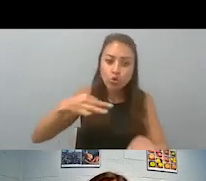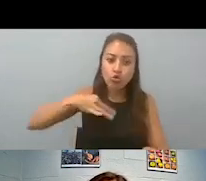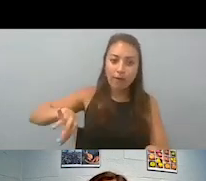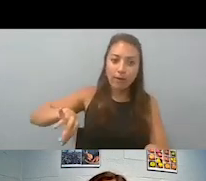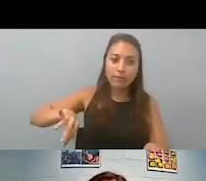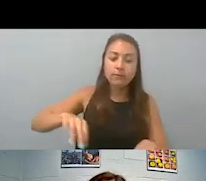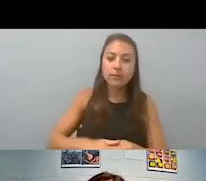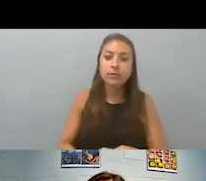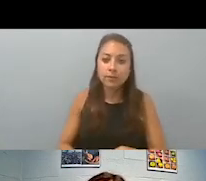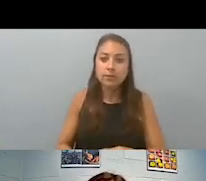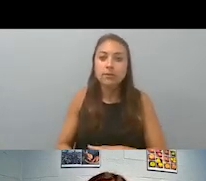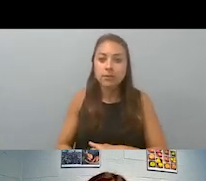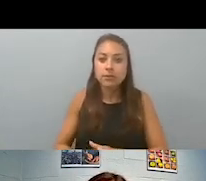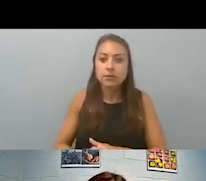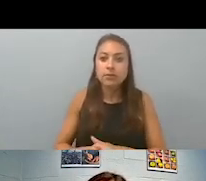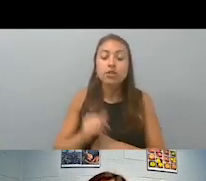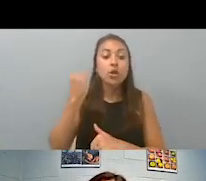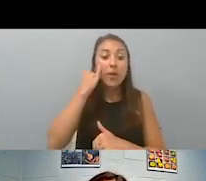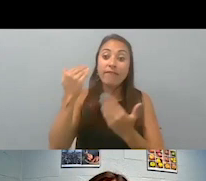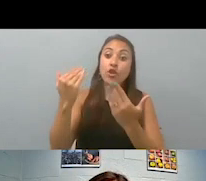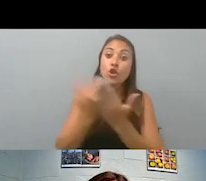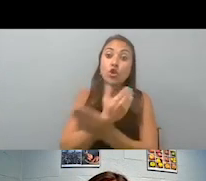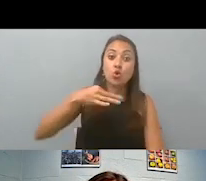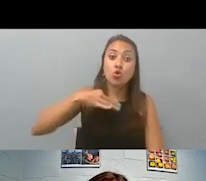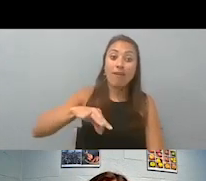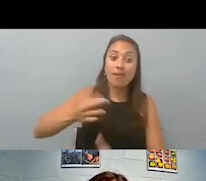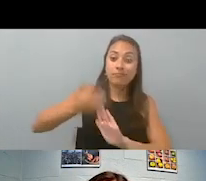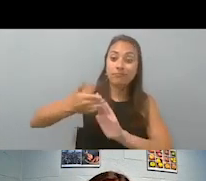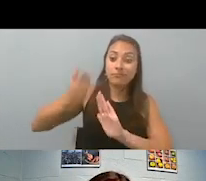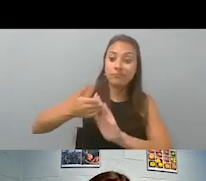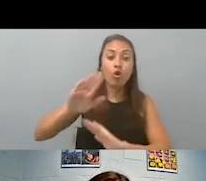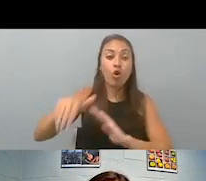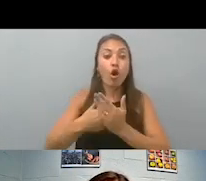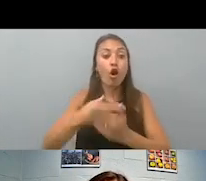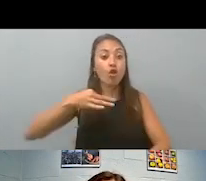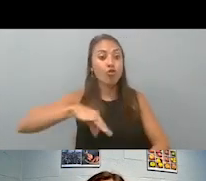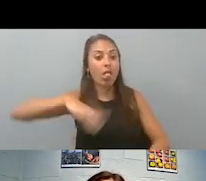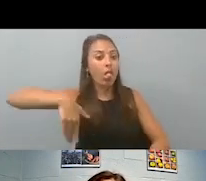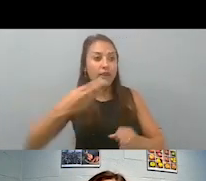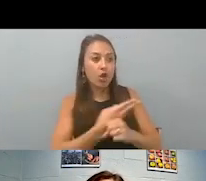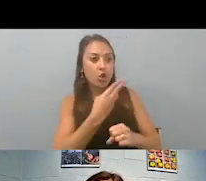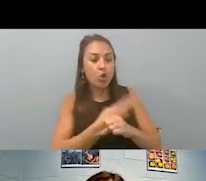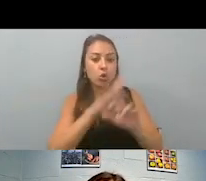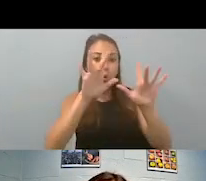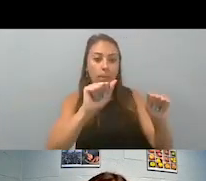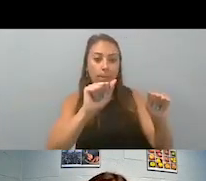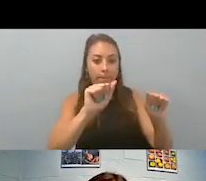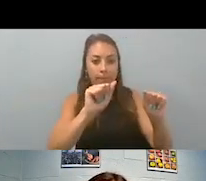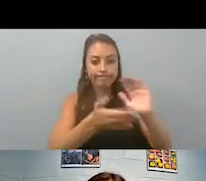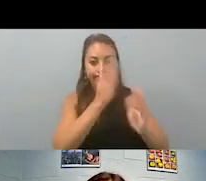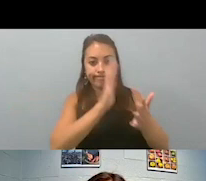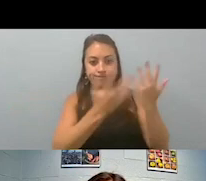designated time, when your new credits are being loaded, anything that was unused get wiped from your card. And you also have